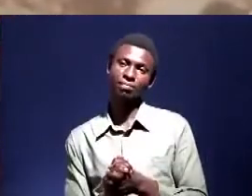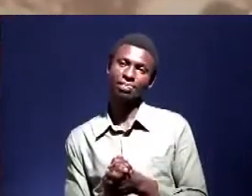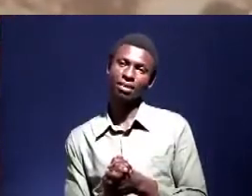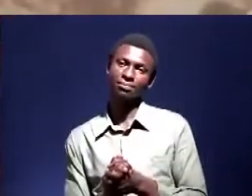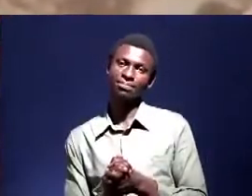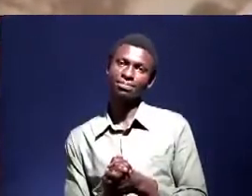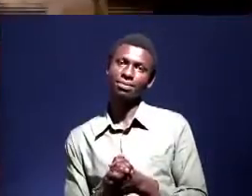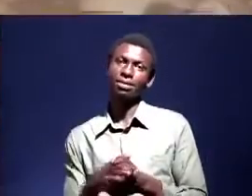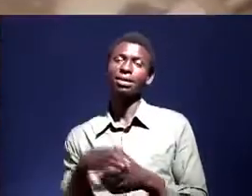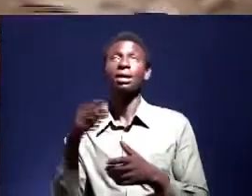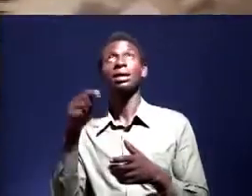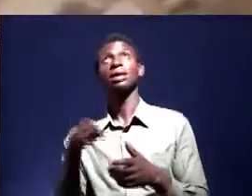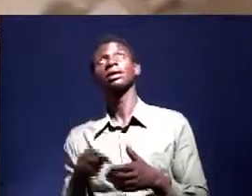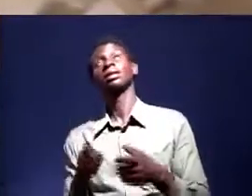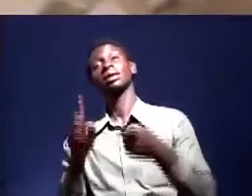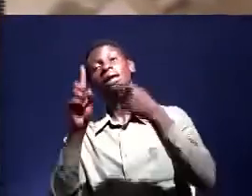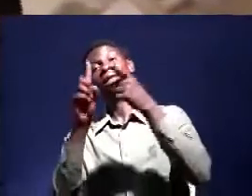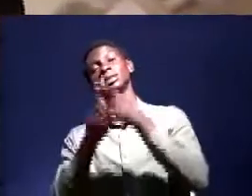His